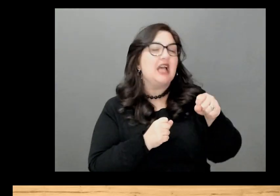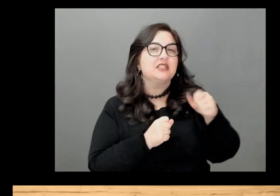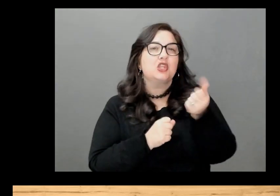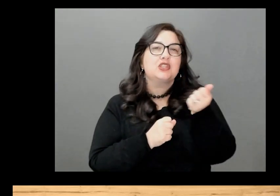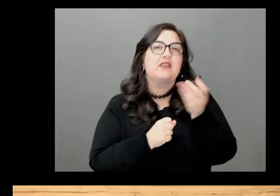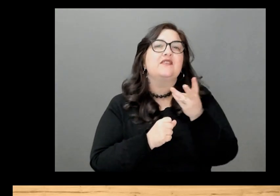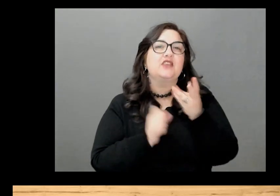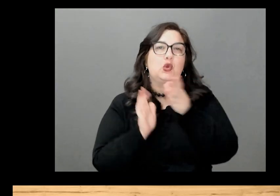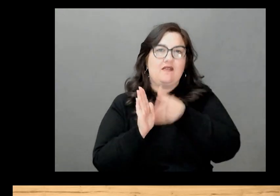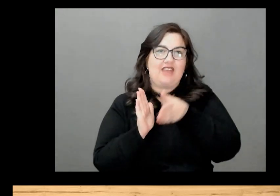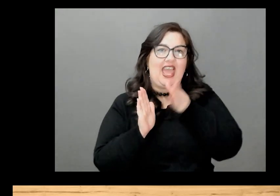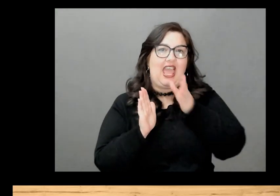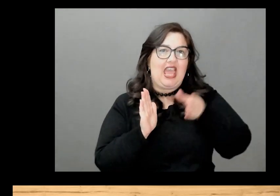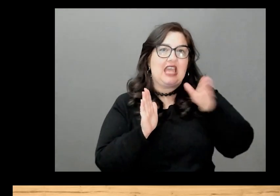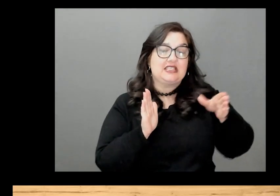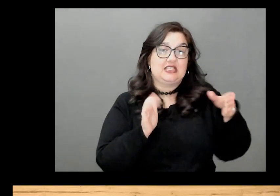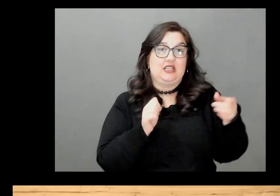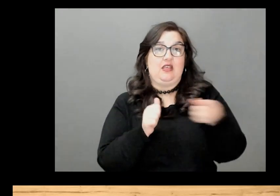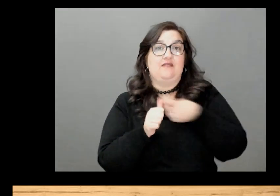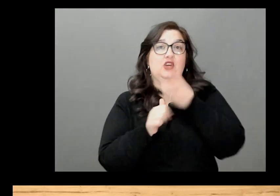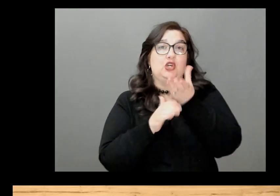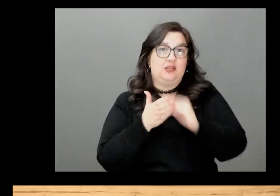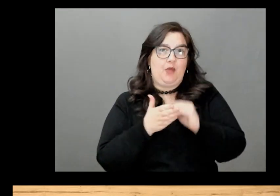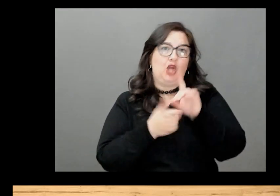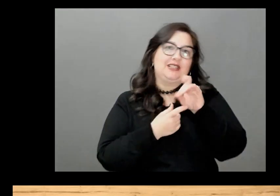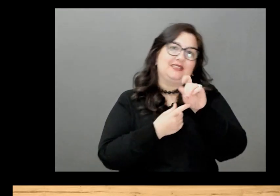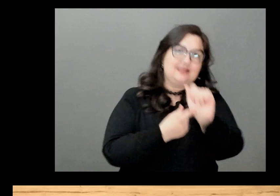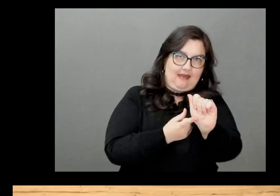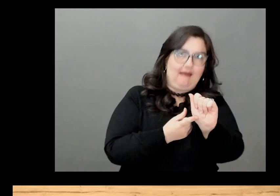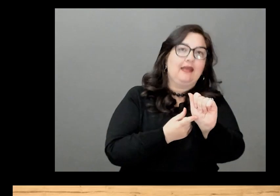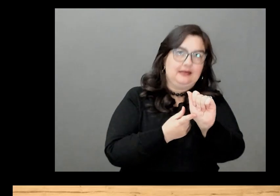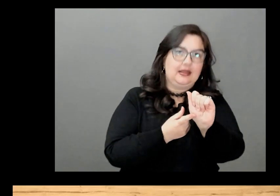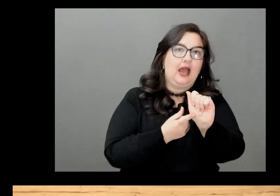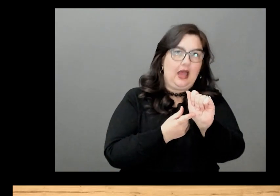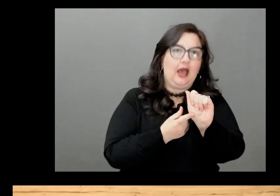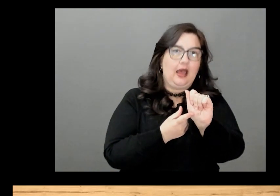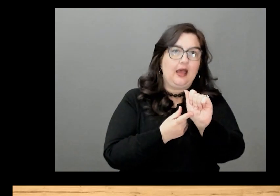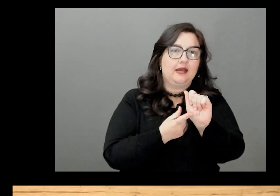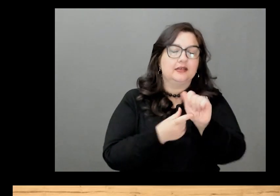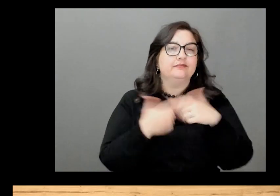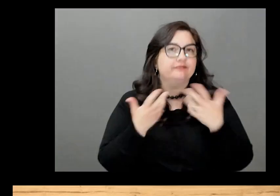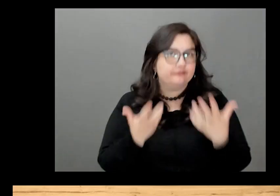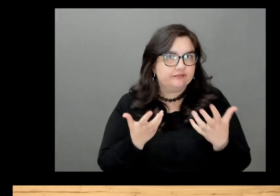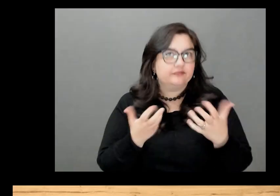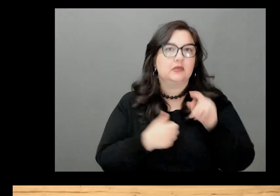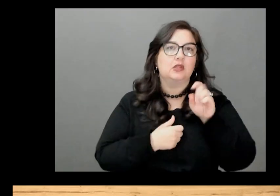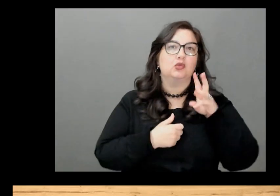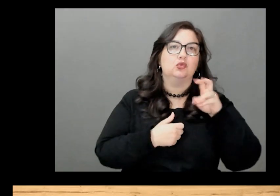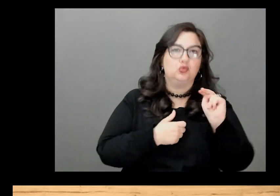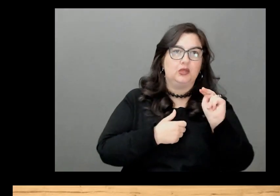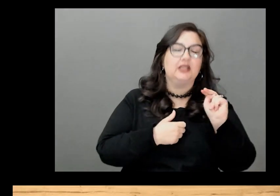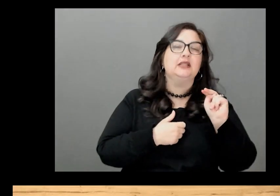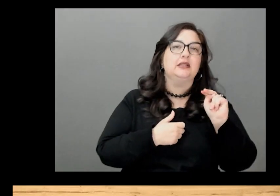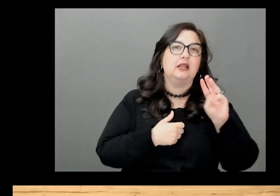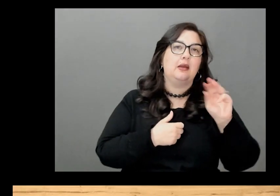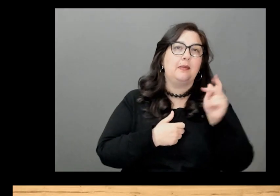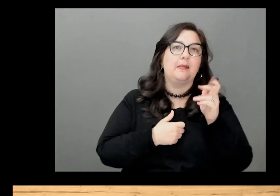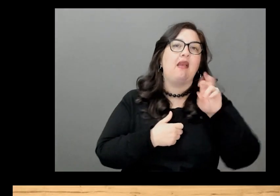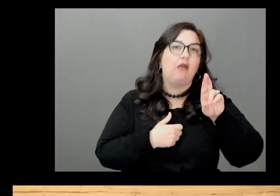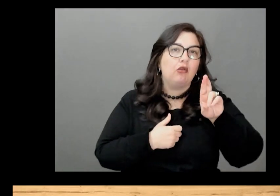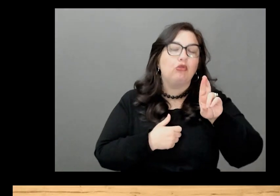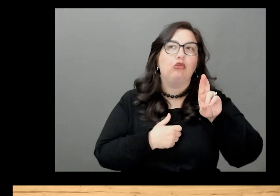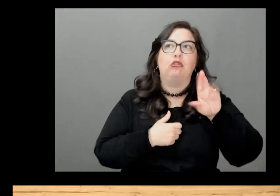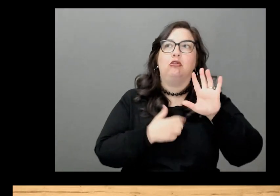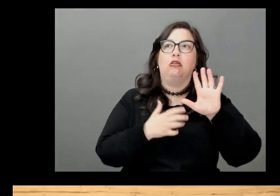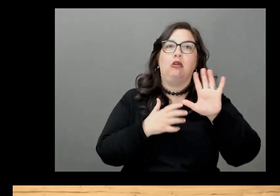twin. So the first part is obviously getting data in. And so we have a whole part of TwinMaker about having a